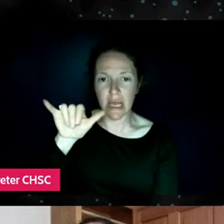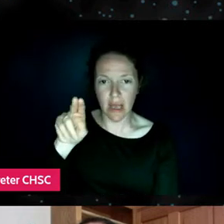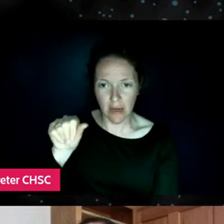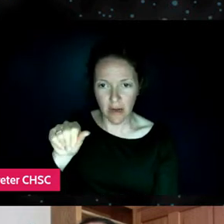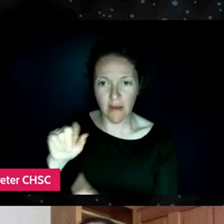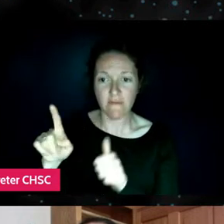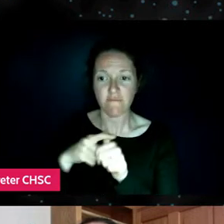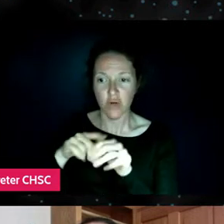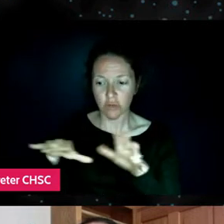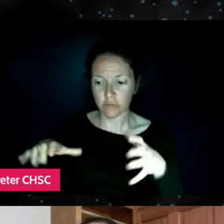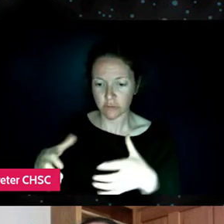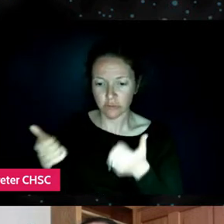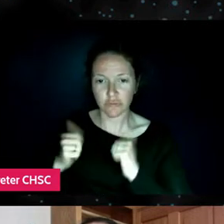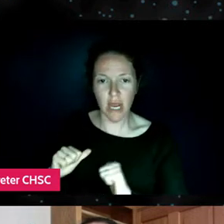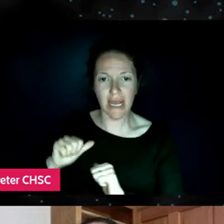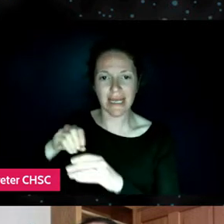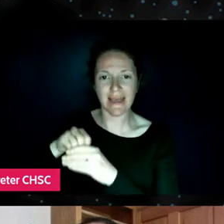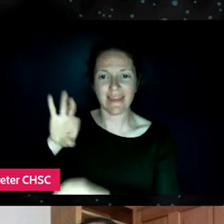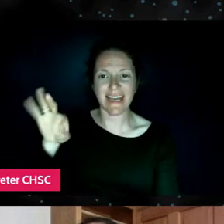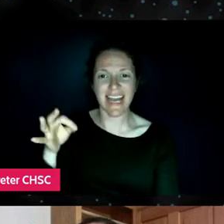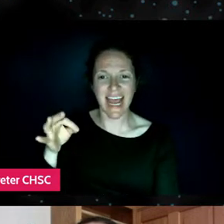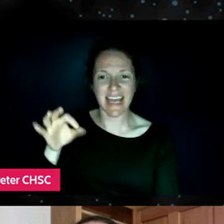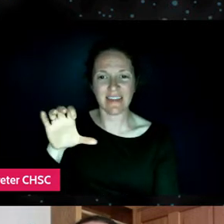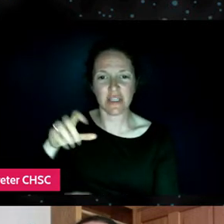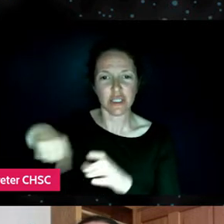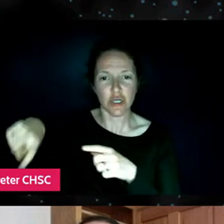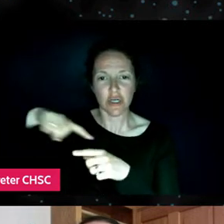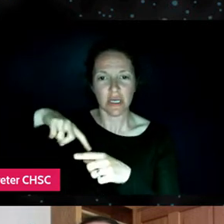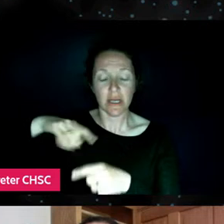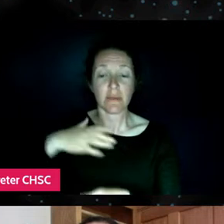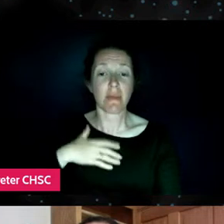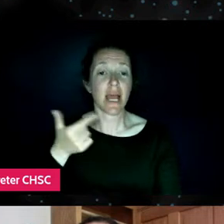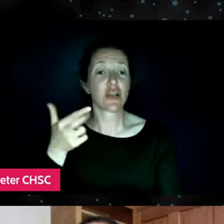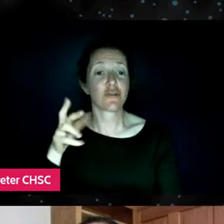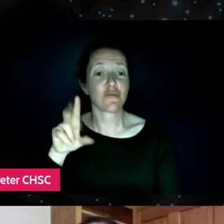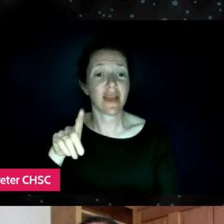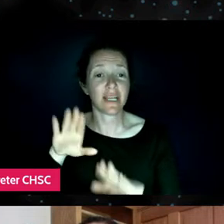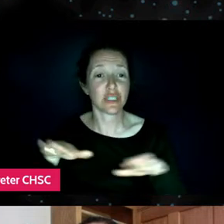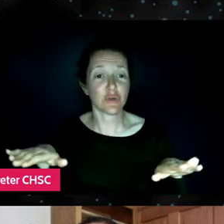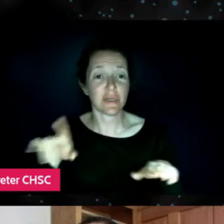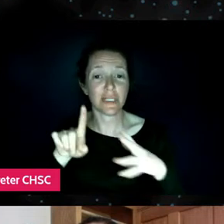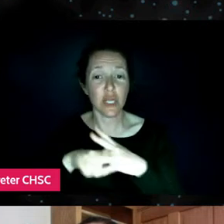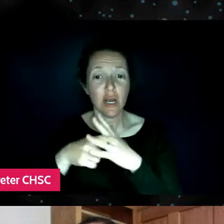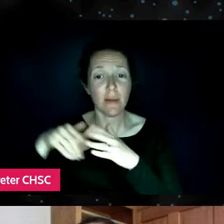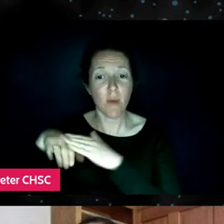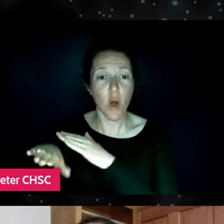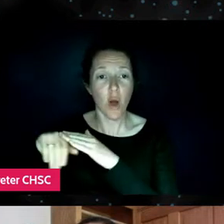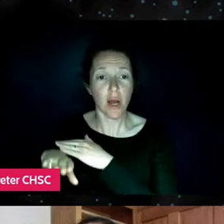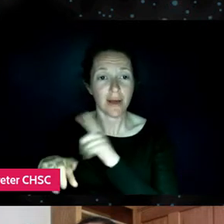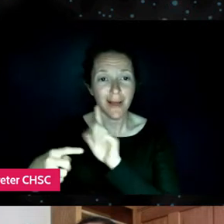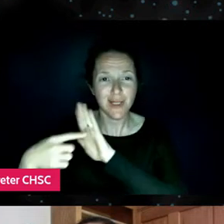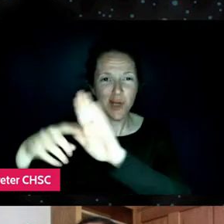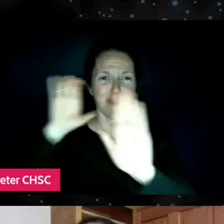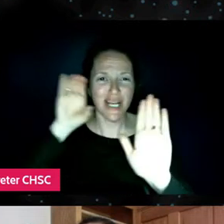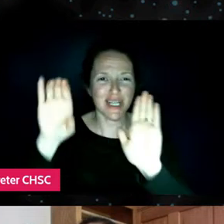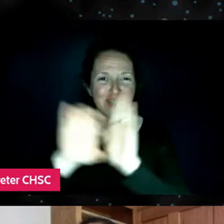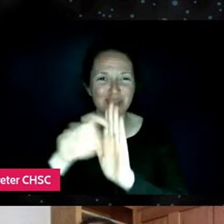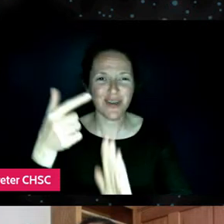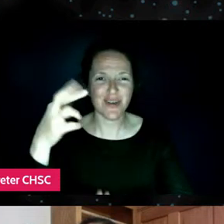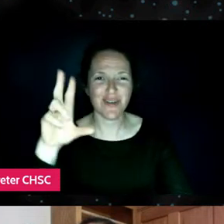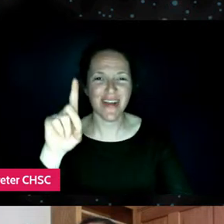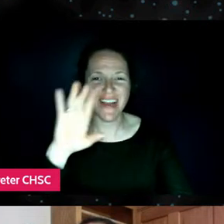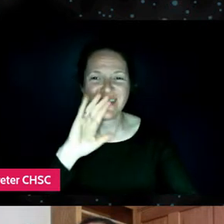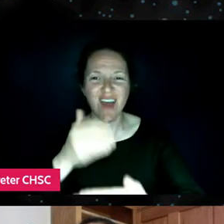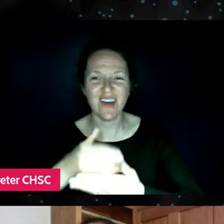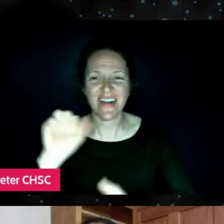Circuit, my grandchildren started to be born. In fact, here's a picture of my granddaughter, Alice,